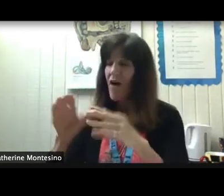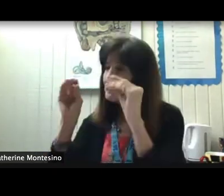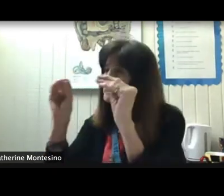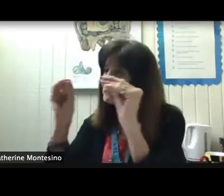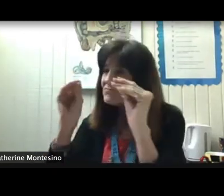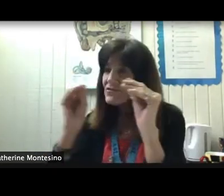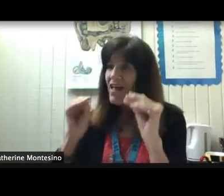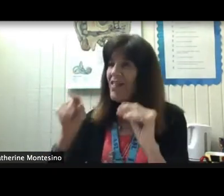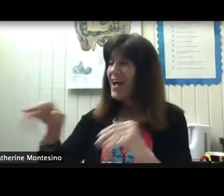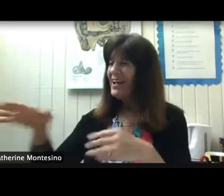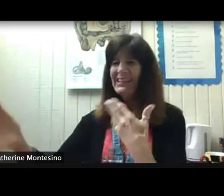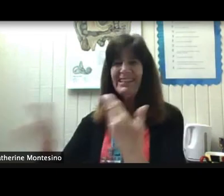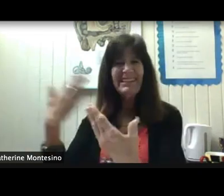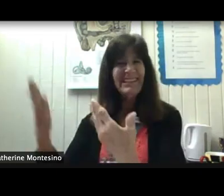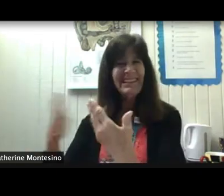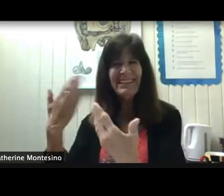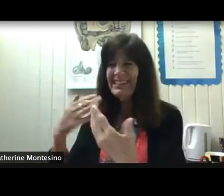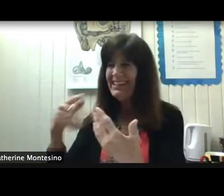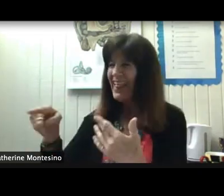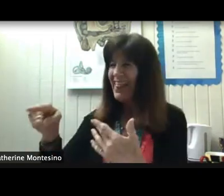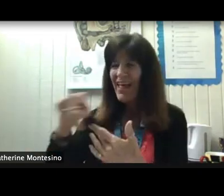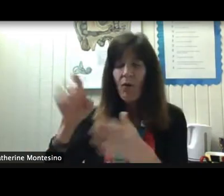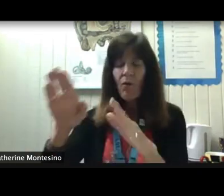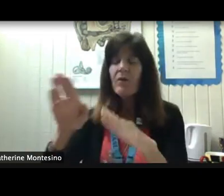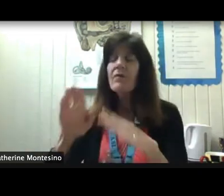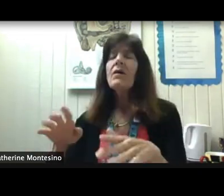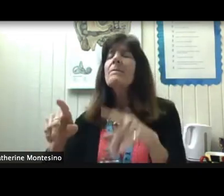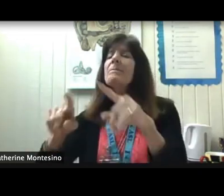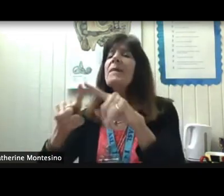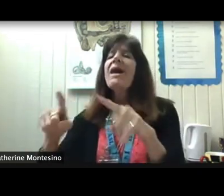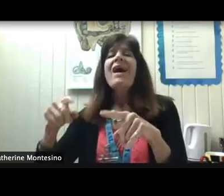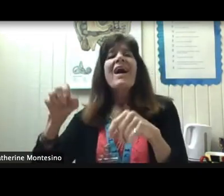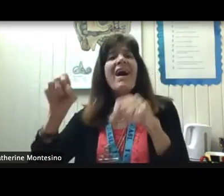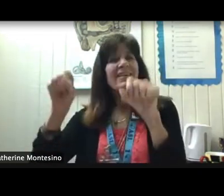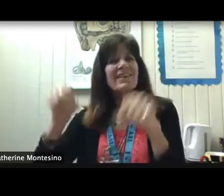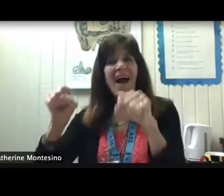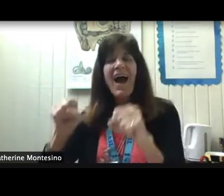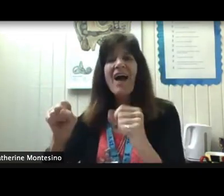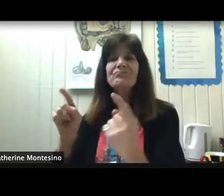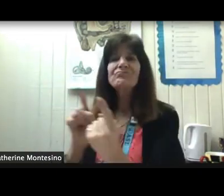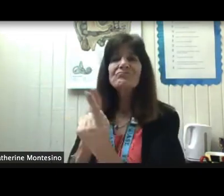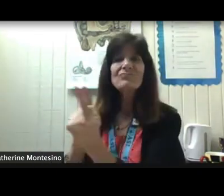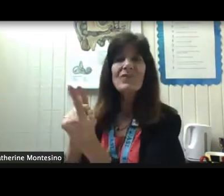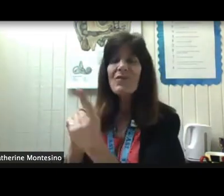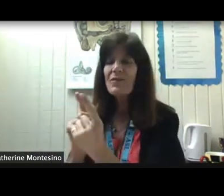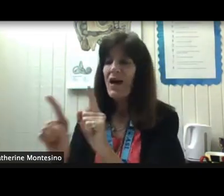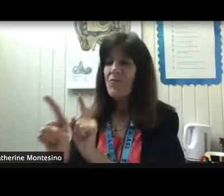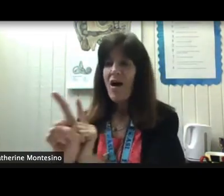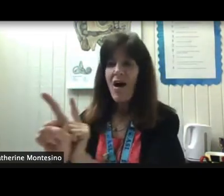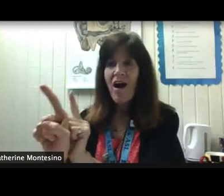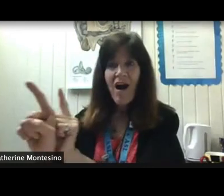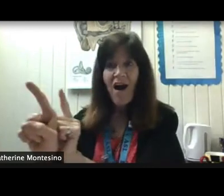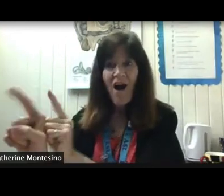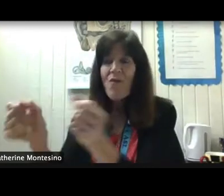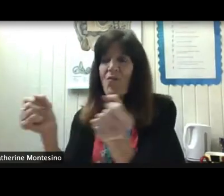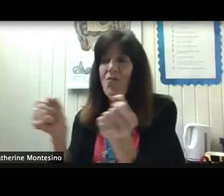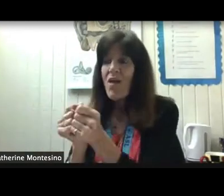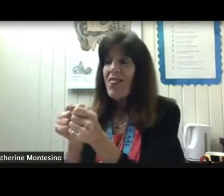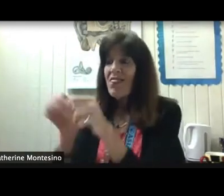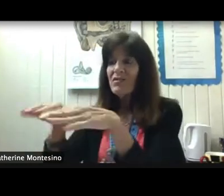and what they can see in this world. And my class was so wonderful to teach. It was easy.